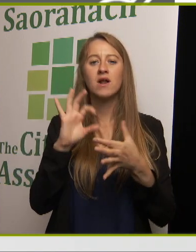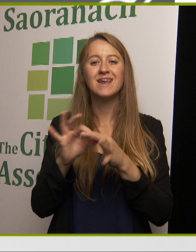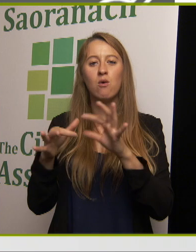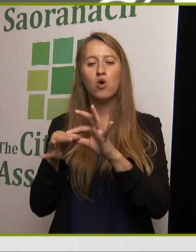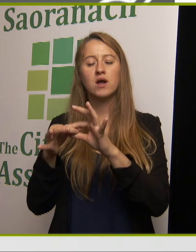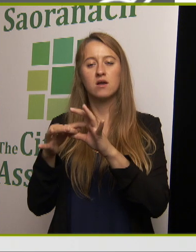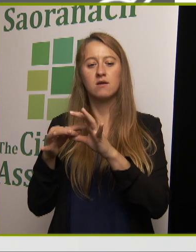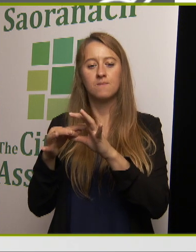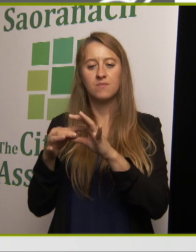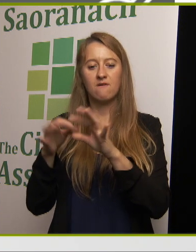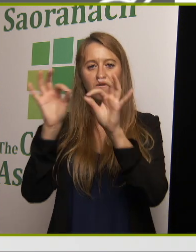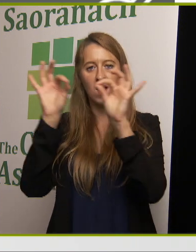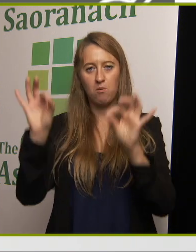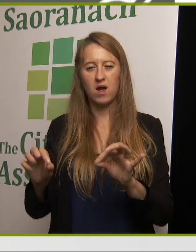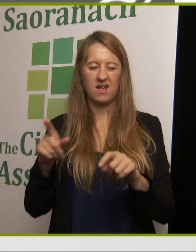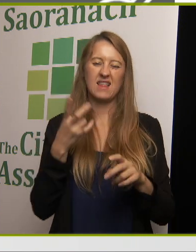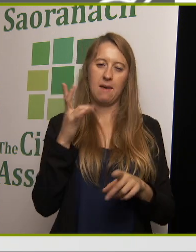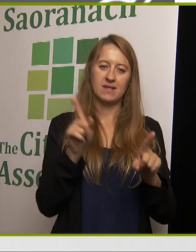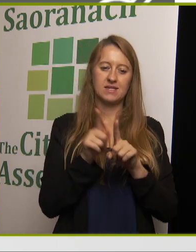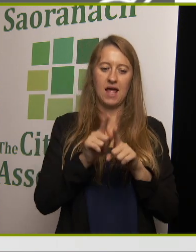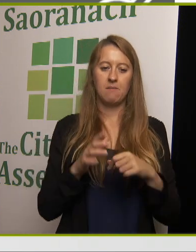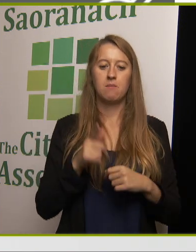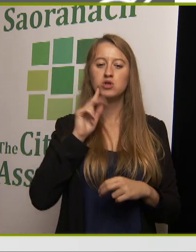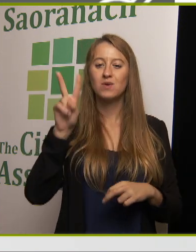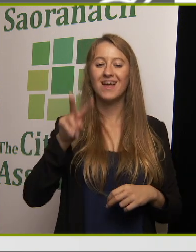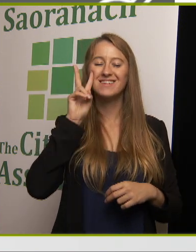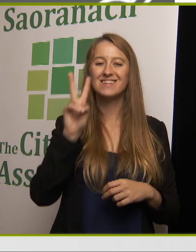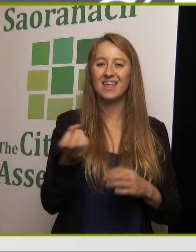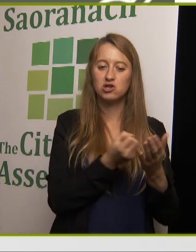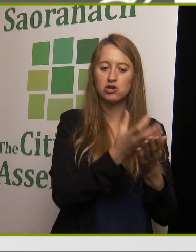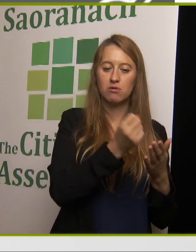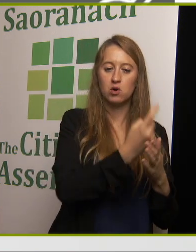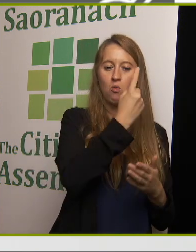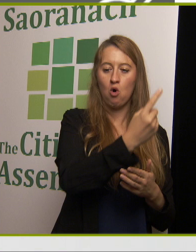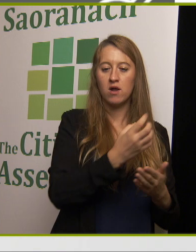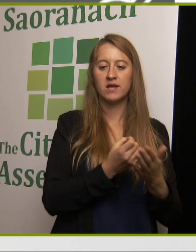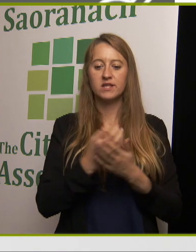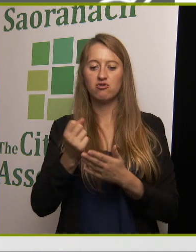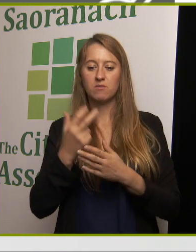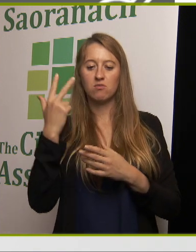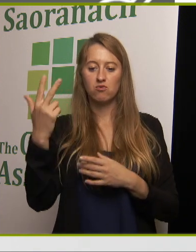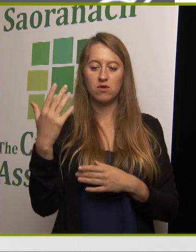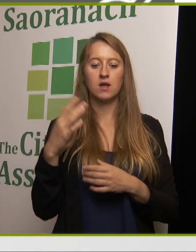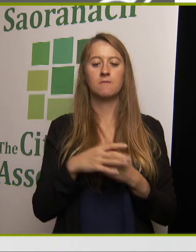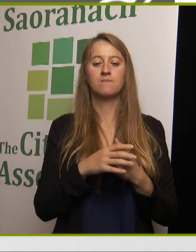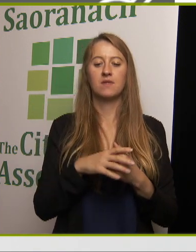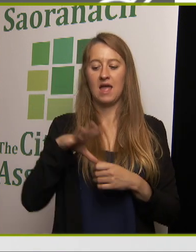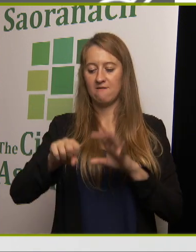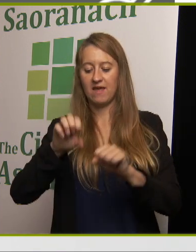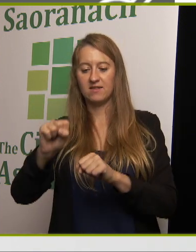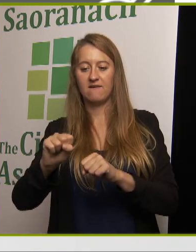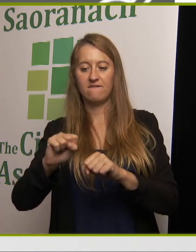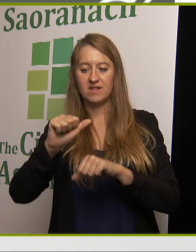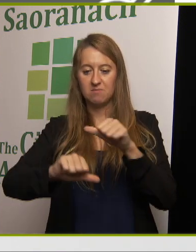state of the environment. You see some of those up there, like Descriptor 1 and Descriptor 3. We do invasive species, Descriptor 4